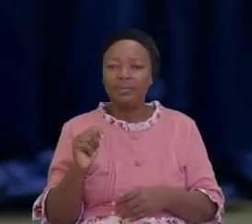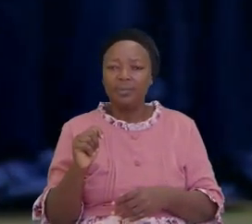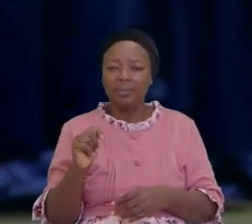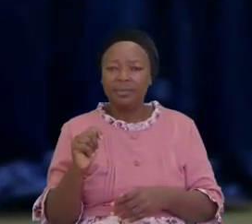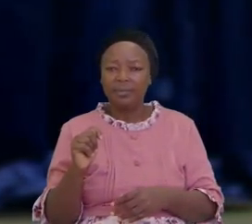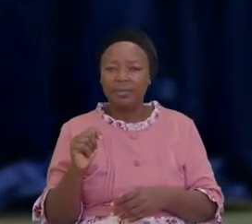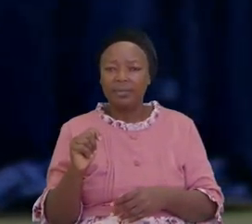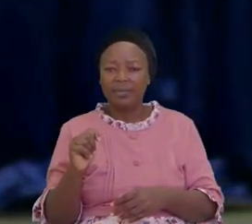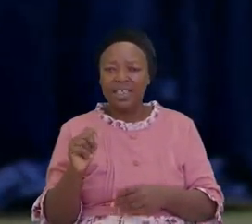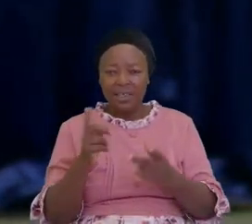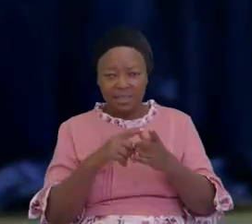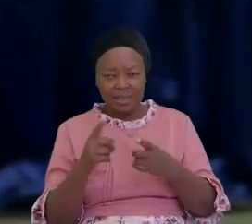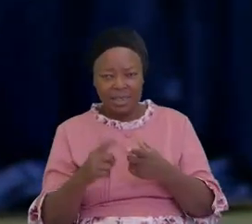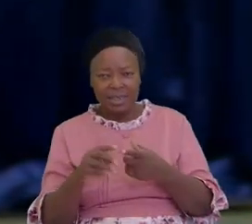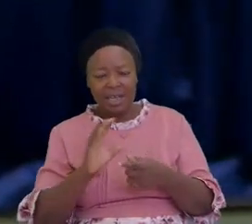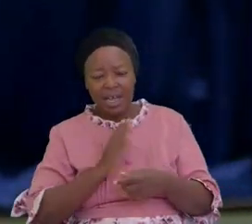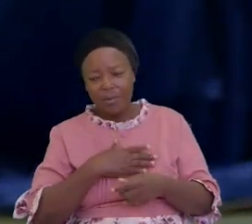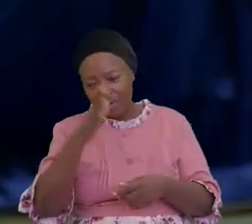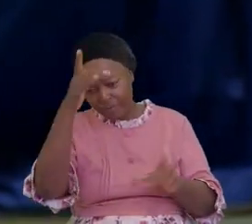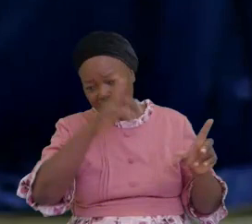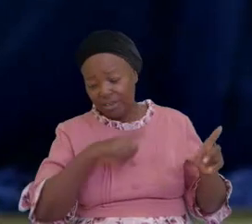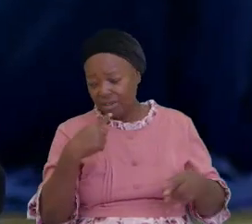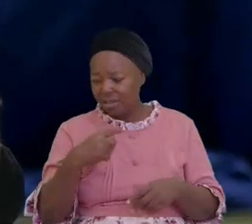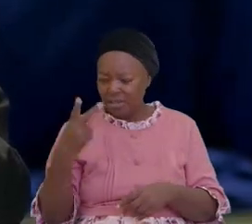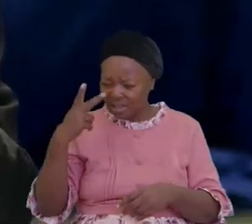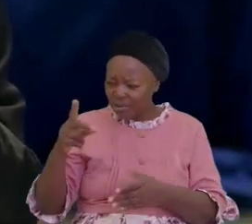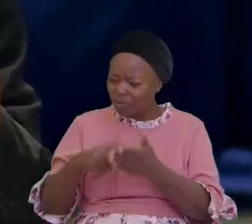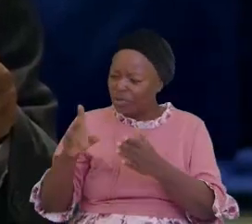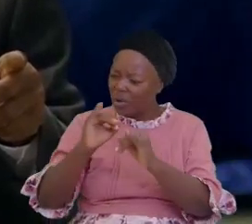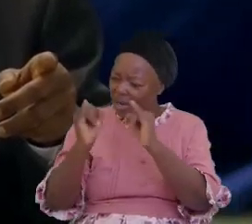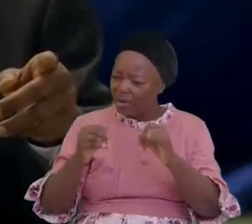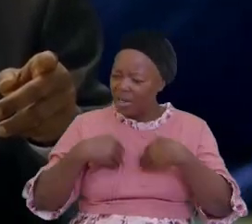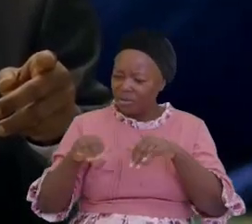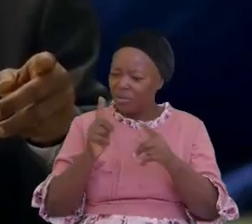I said, see what your God has done to your child.